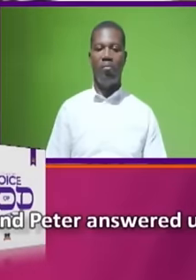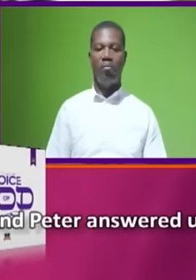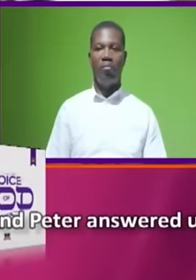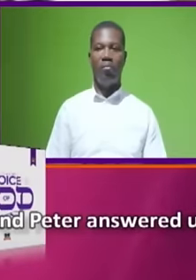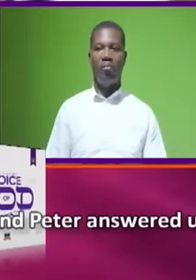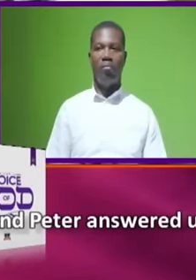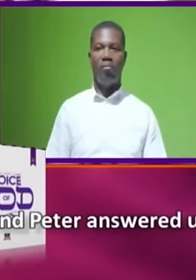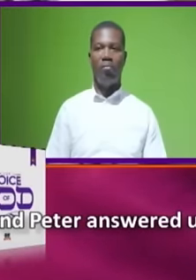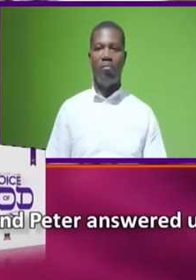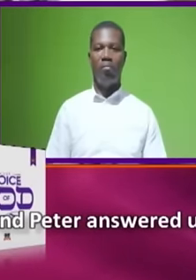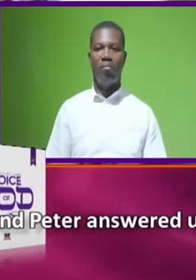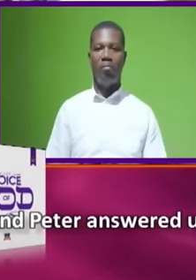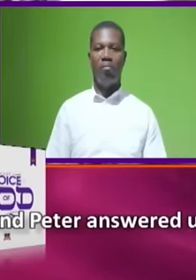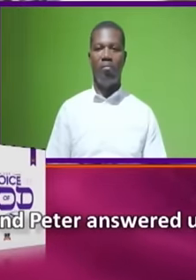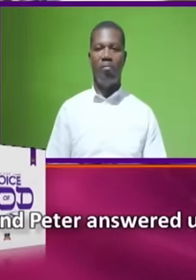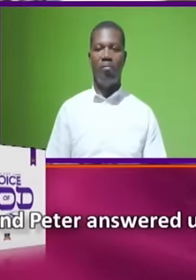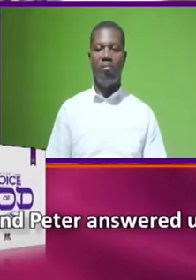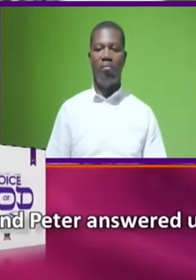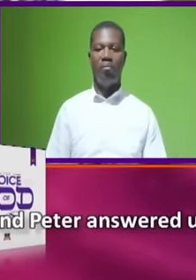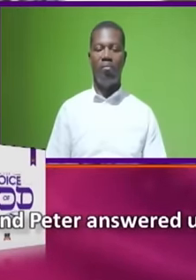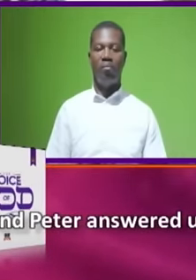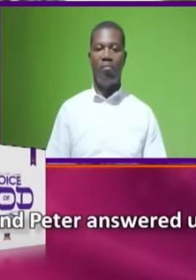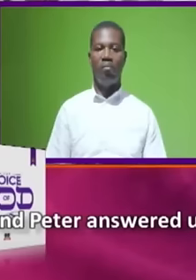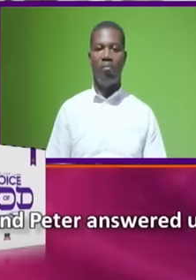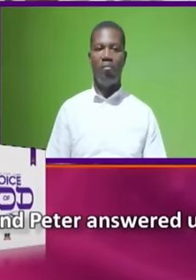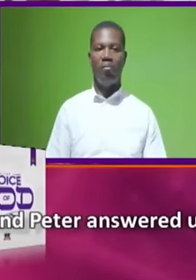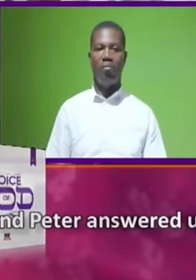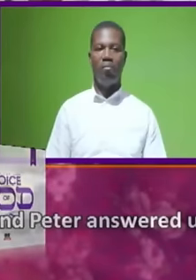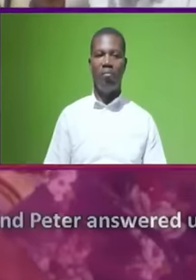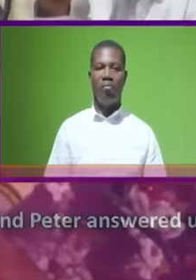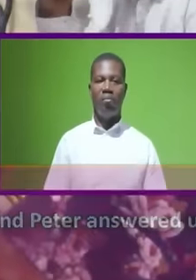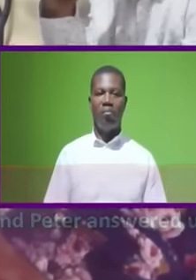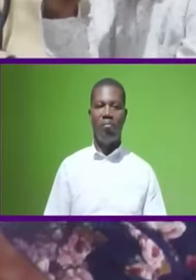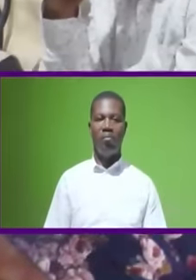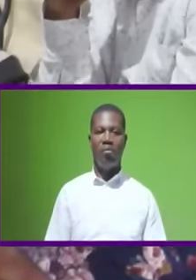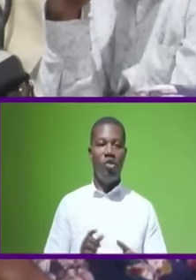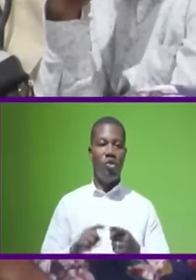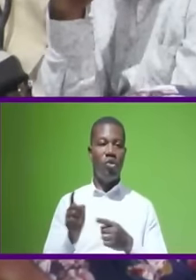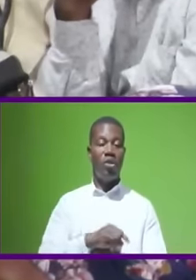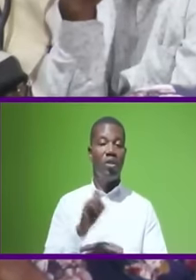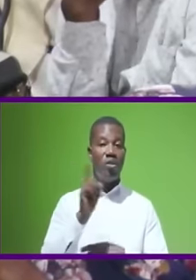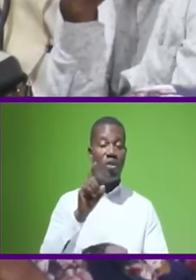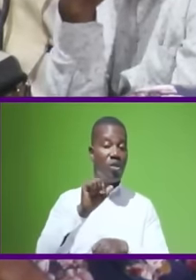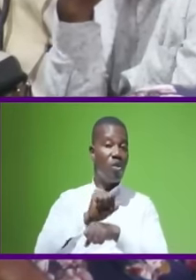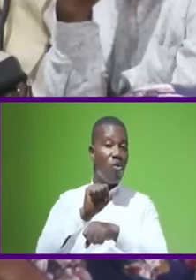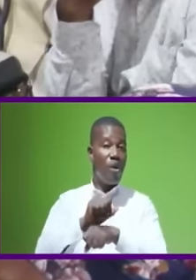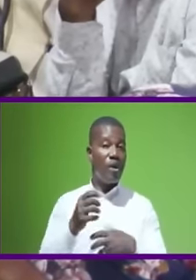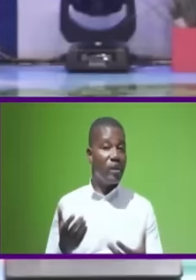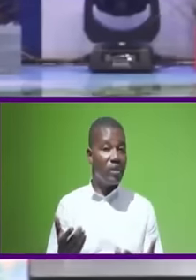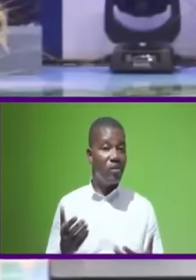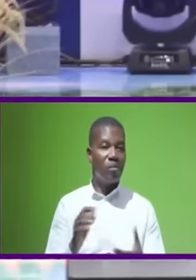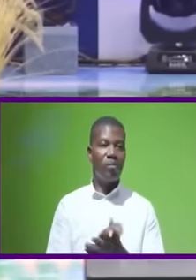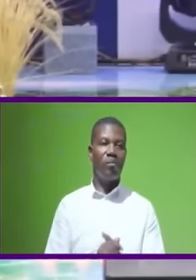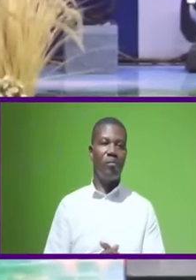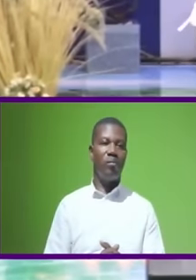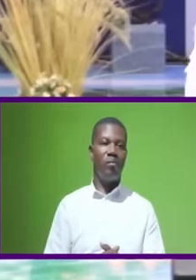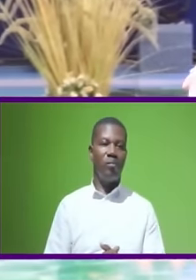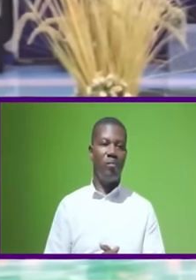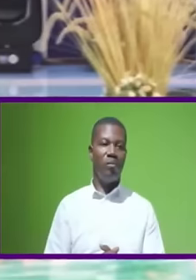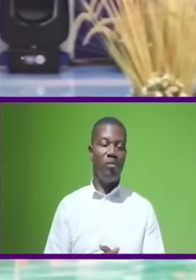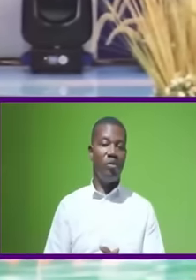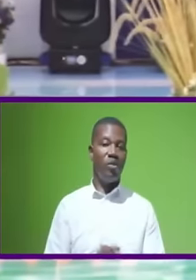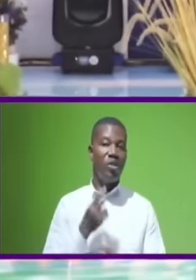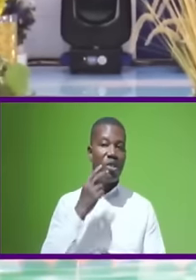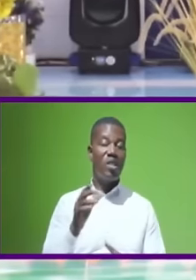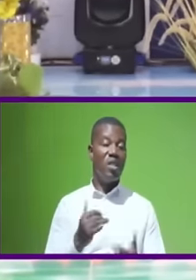That is why your family is now wrecked and broken. And where is your job now? Have you seen